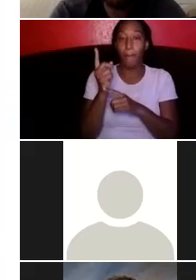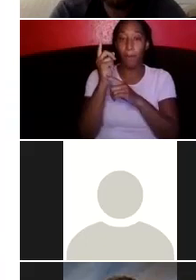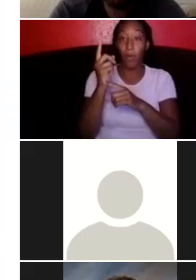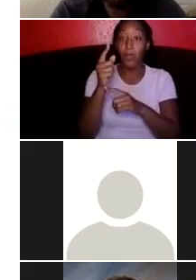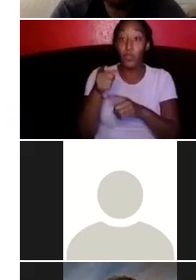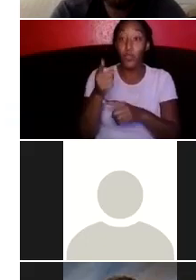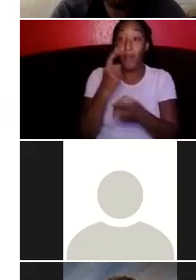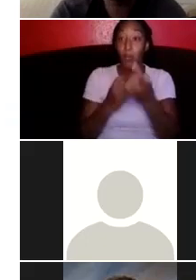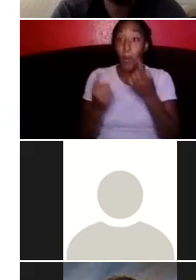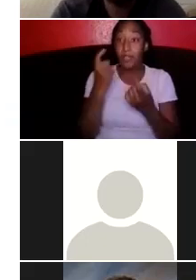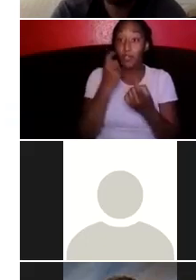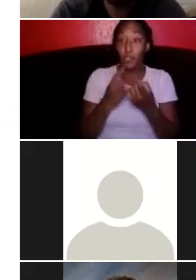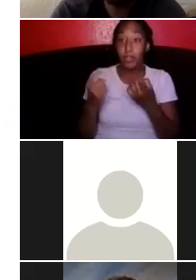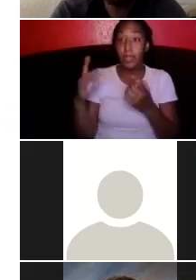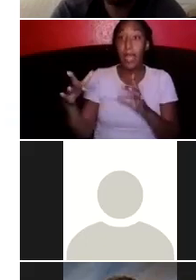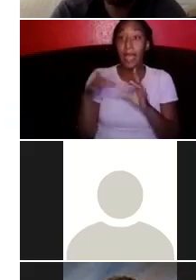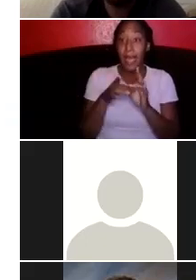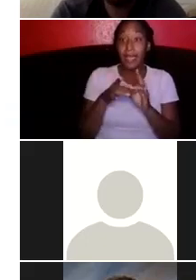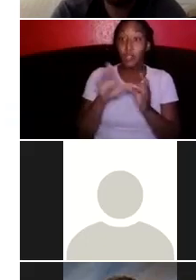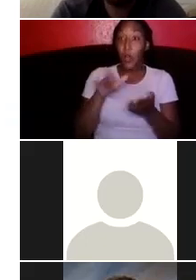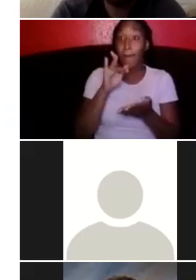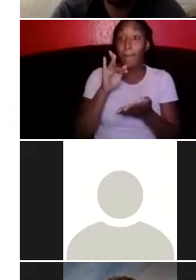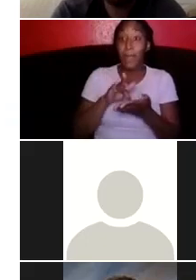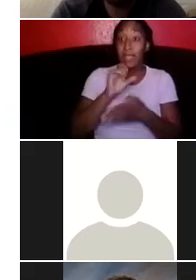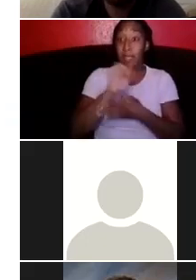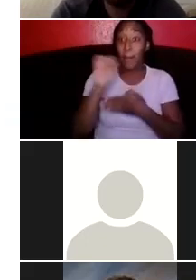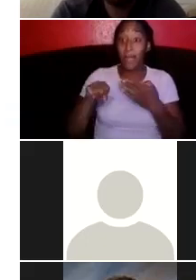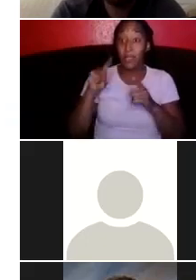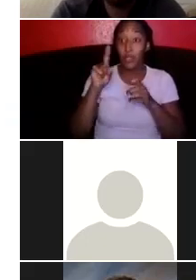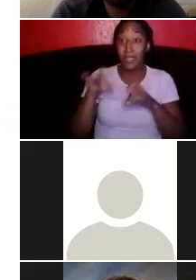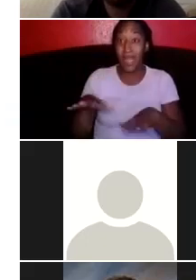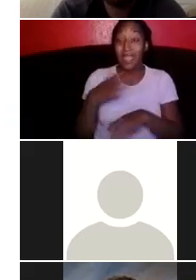midterm, please just unmute and ask.